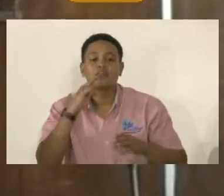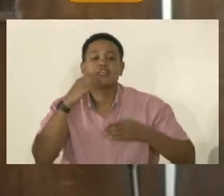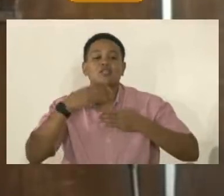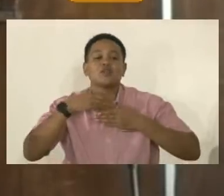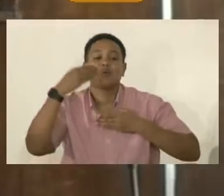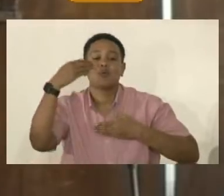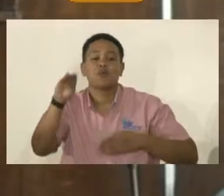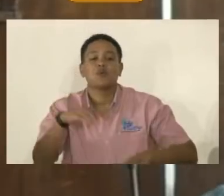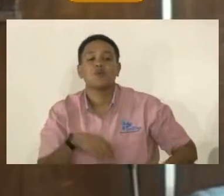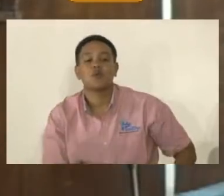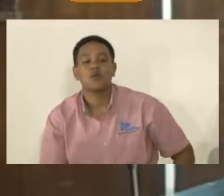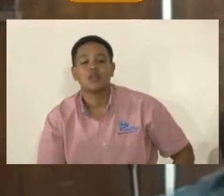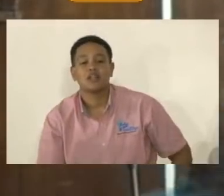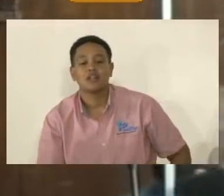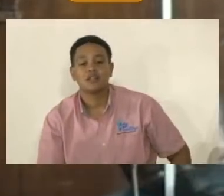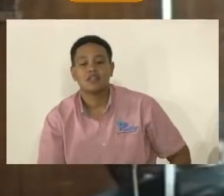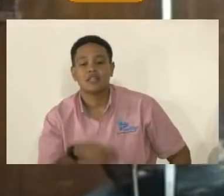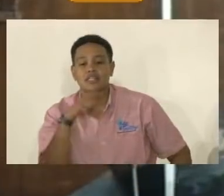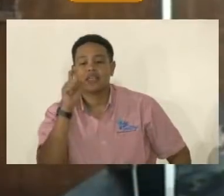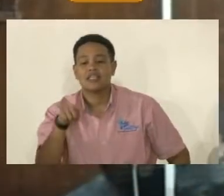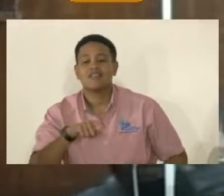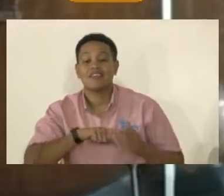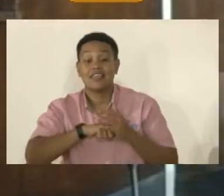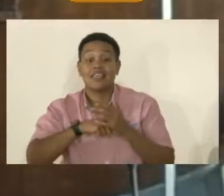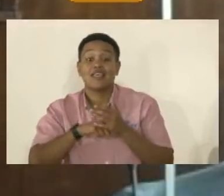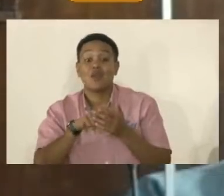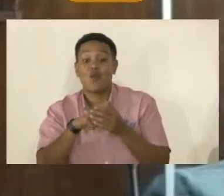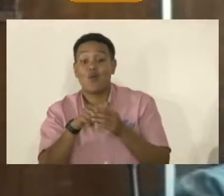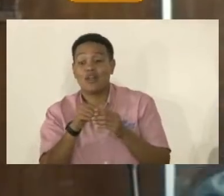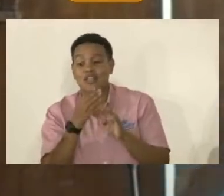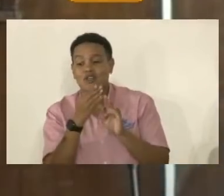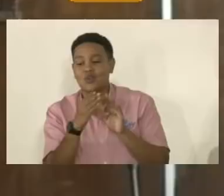What? Not even the keyhole in the door, much less the door.